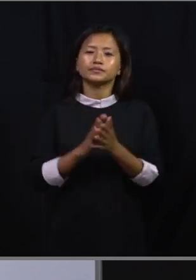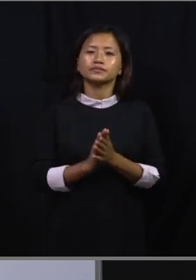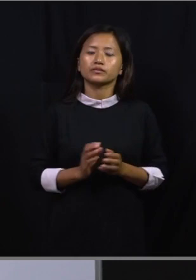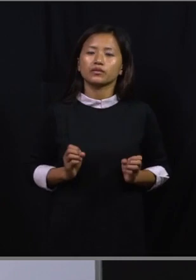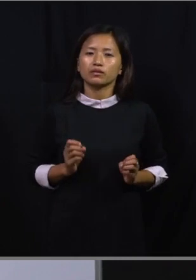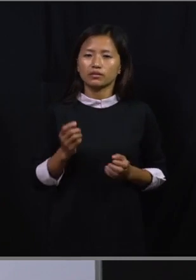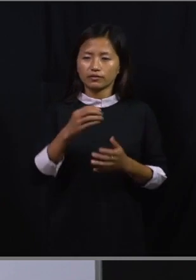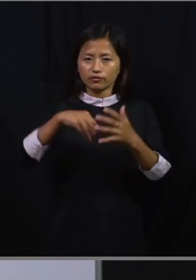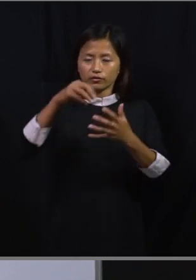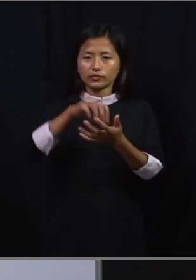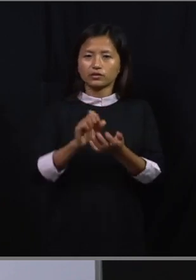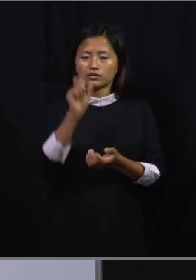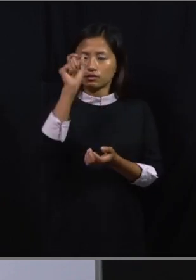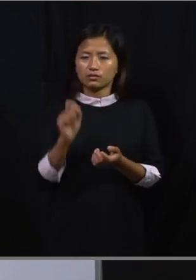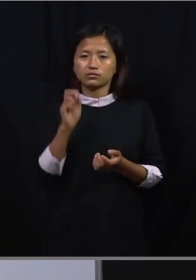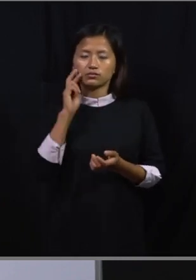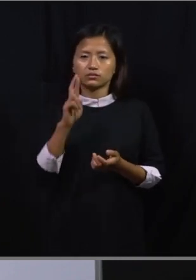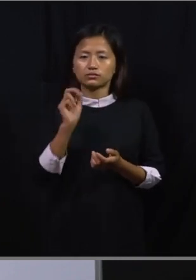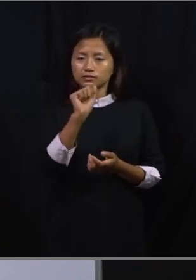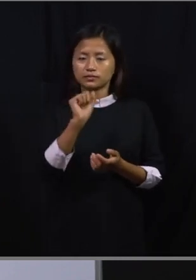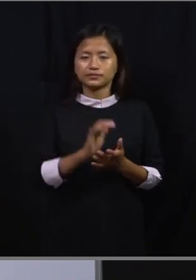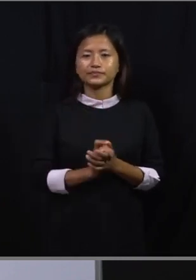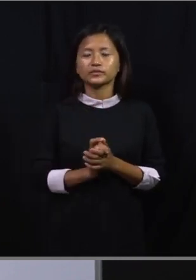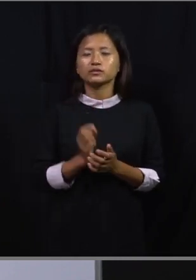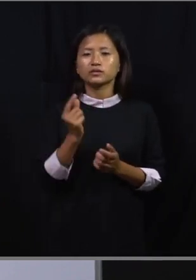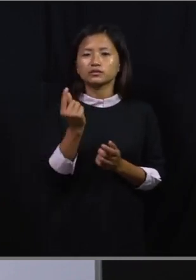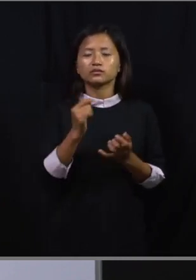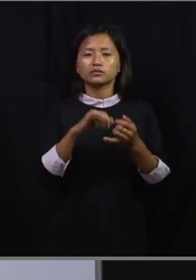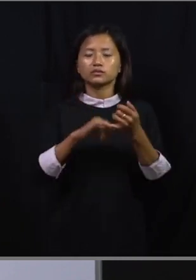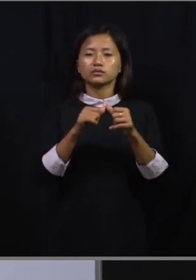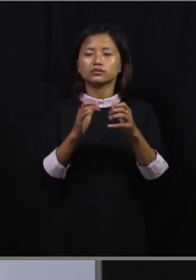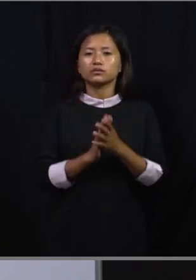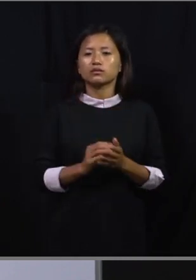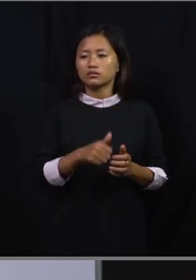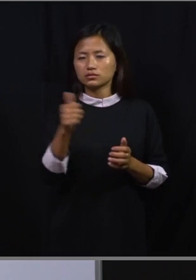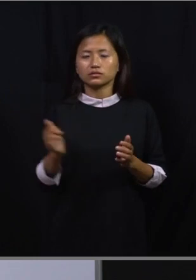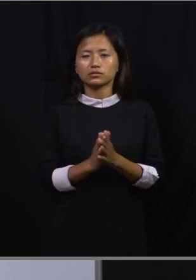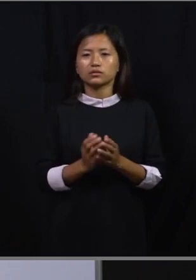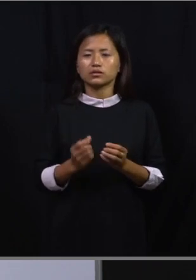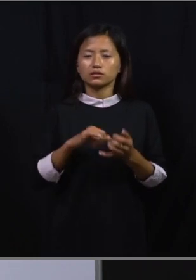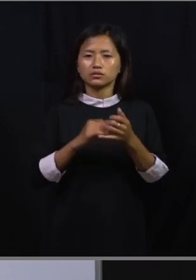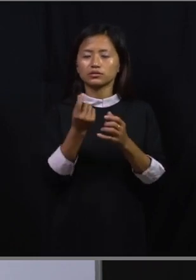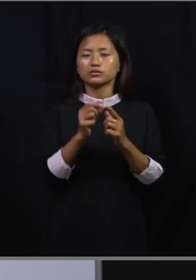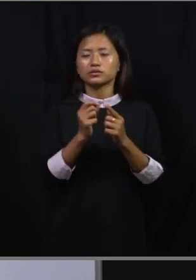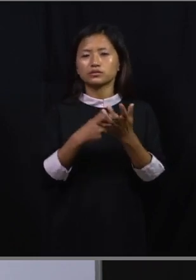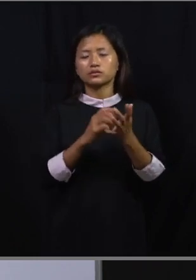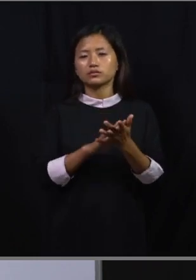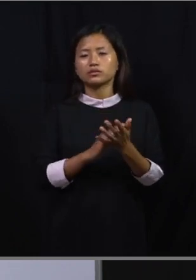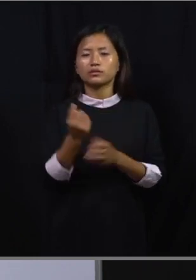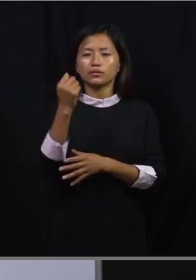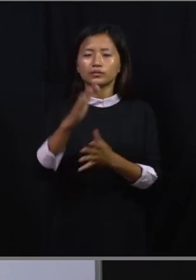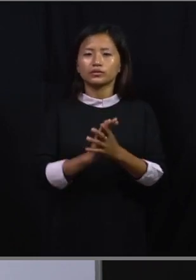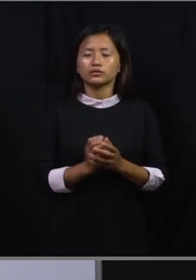she was evolving herself. And since the USA, that is the other superpower, since she followed a capitalist